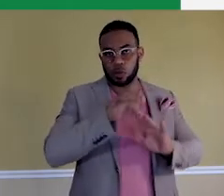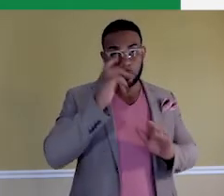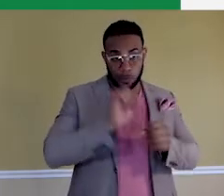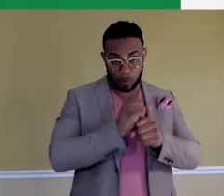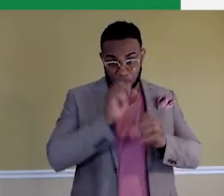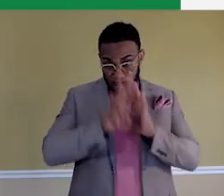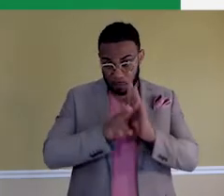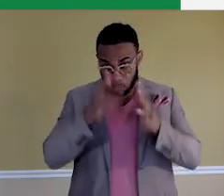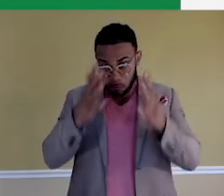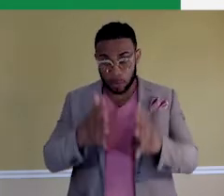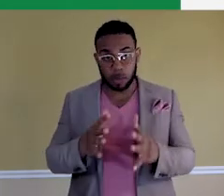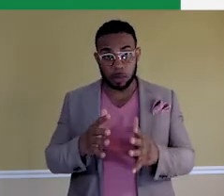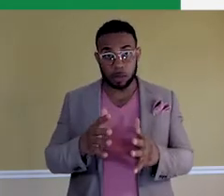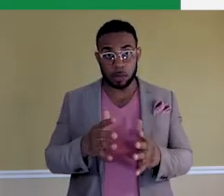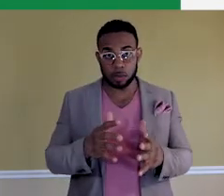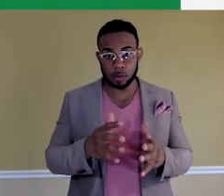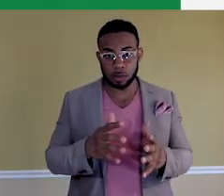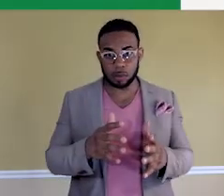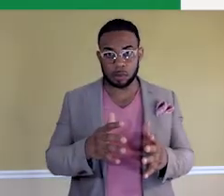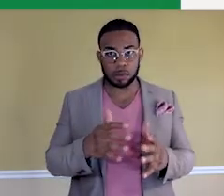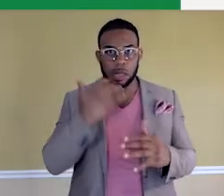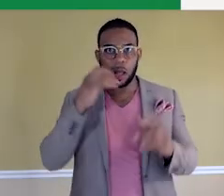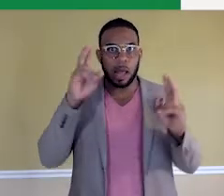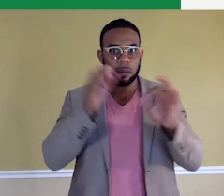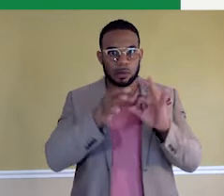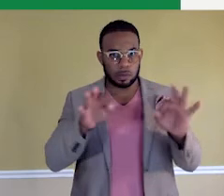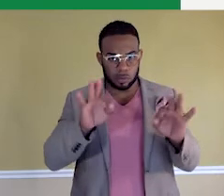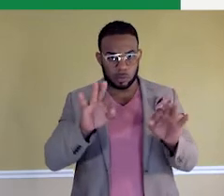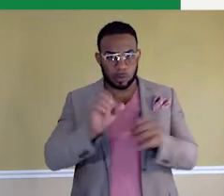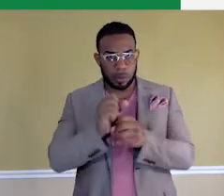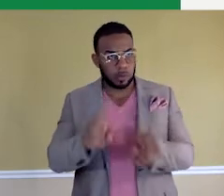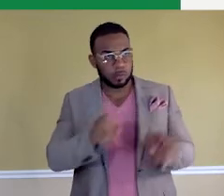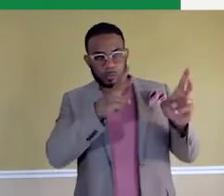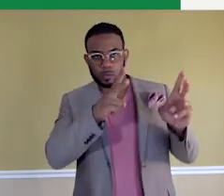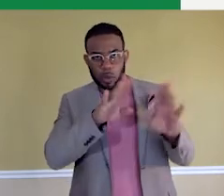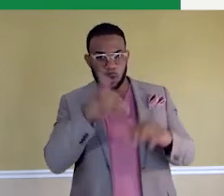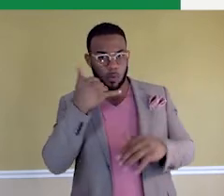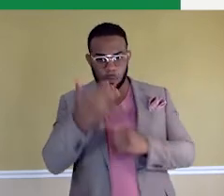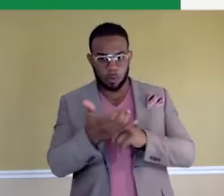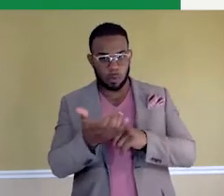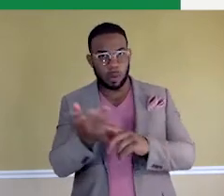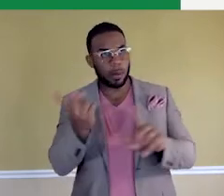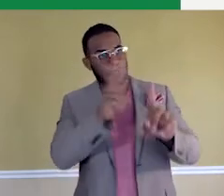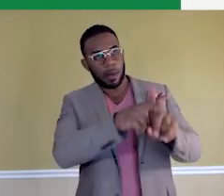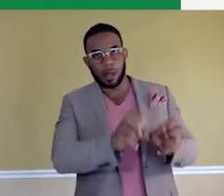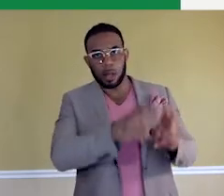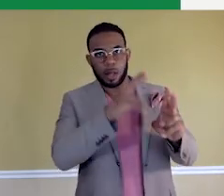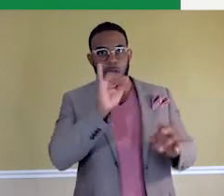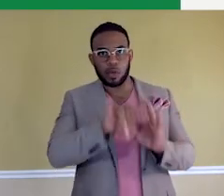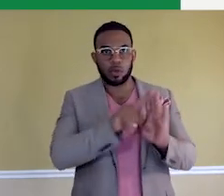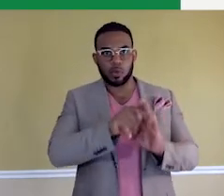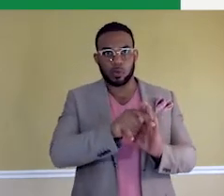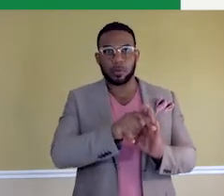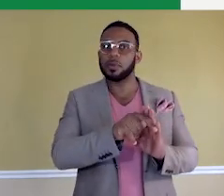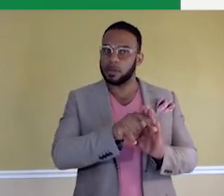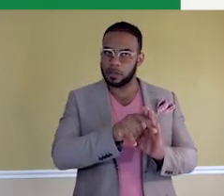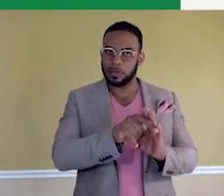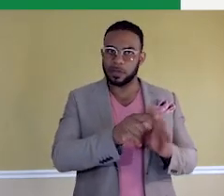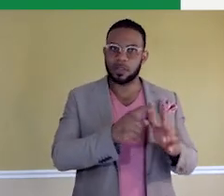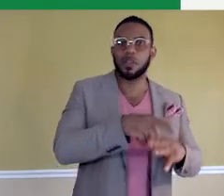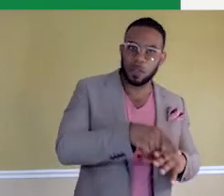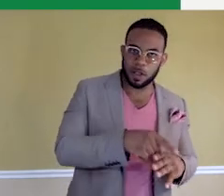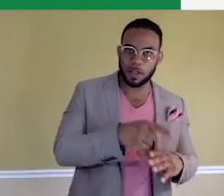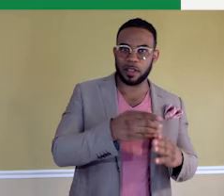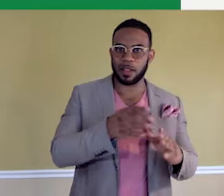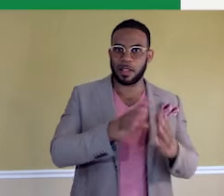becomes, and it's in hard copy form, once you make the video and it's on your phone or you upload to YouTube, it acquires copyright protection. If